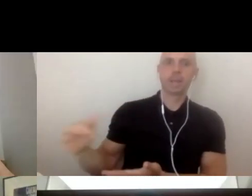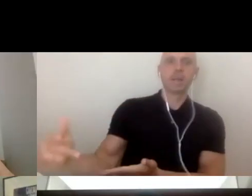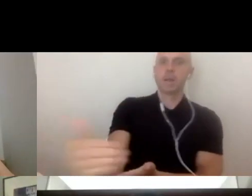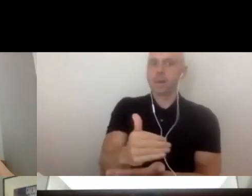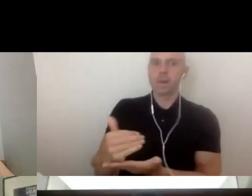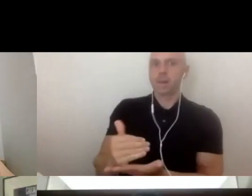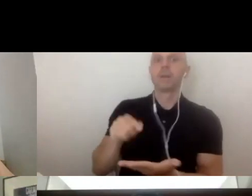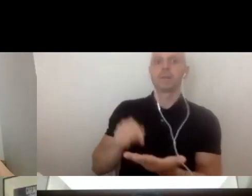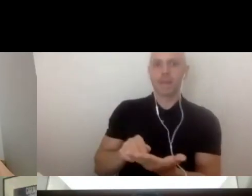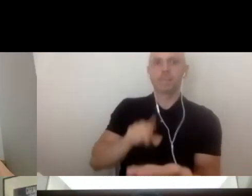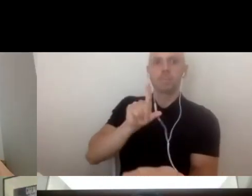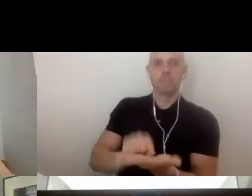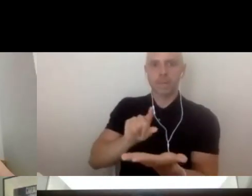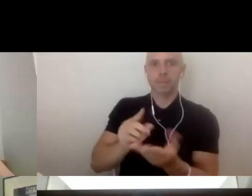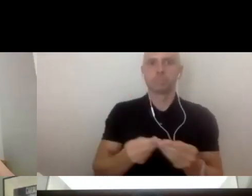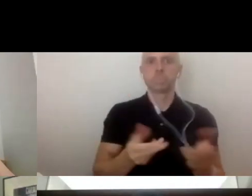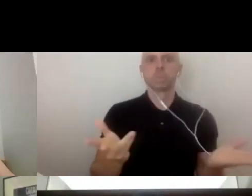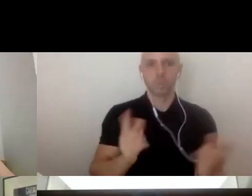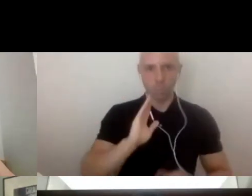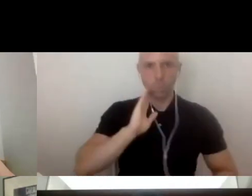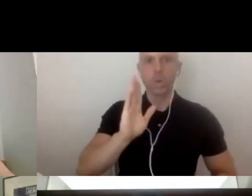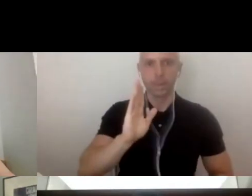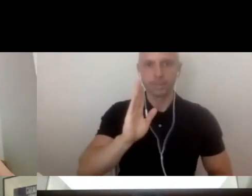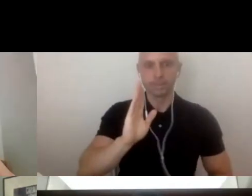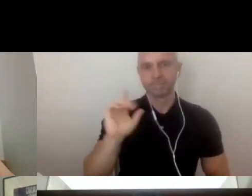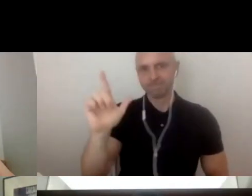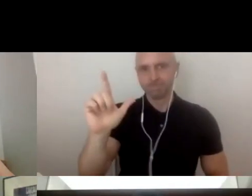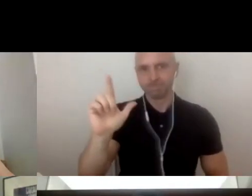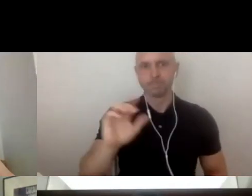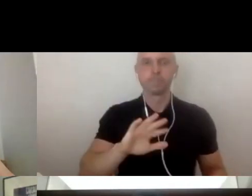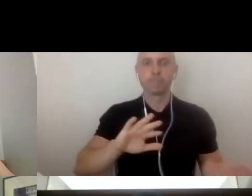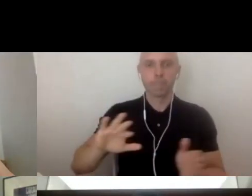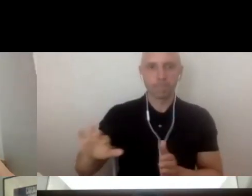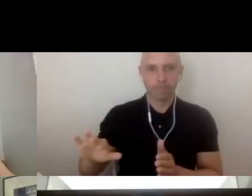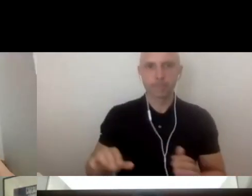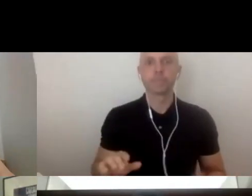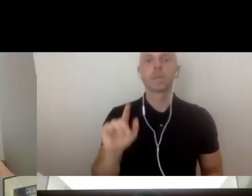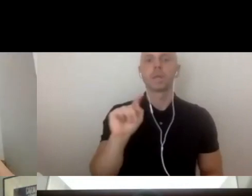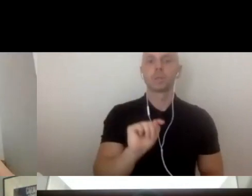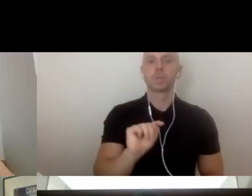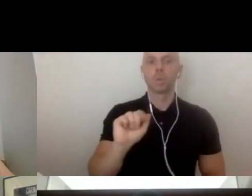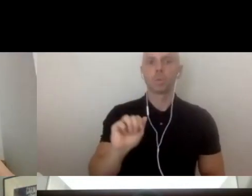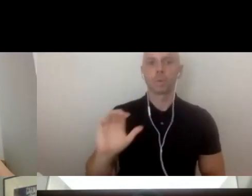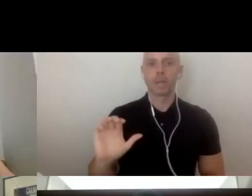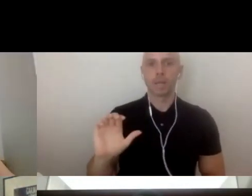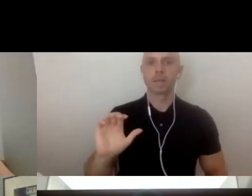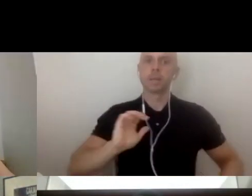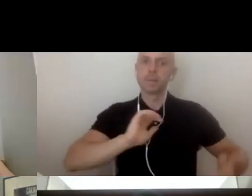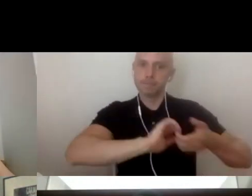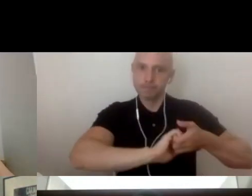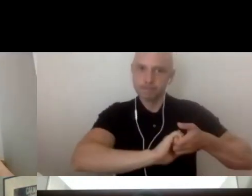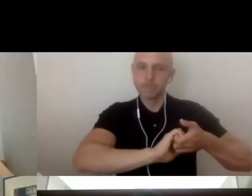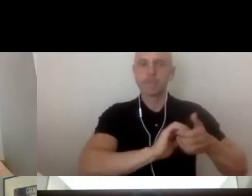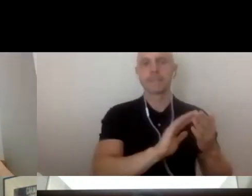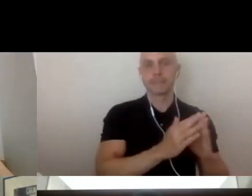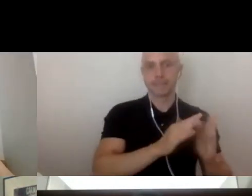become finalized. So as always, Toronto Arts Council is committed to working closely with the City of Toronto,